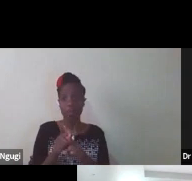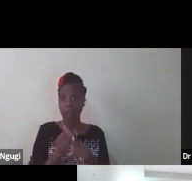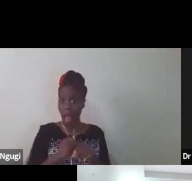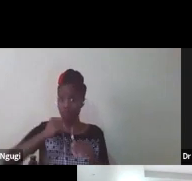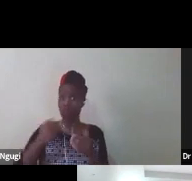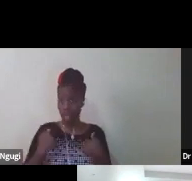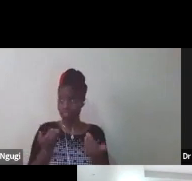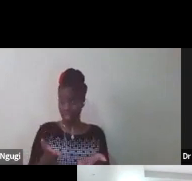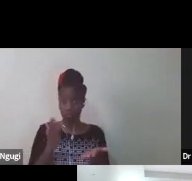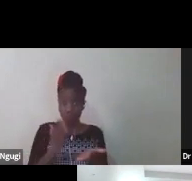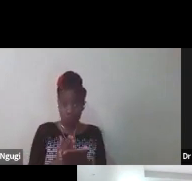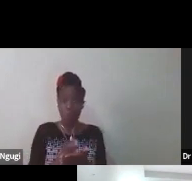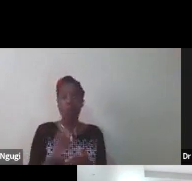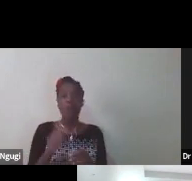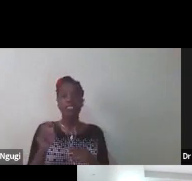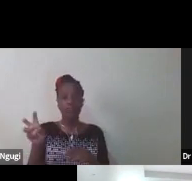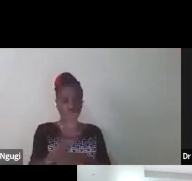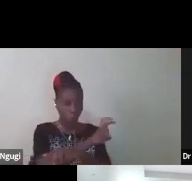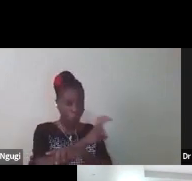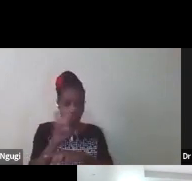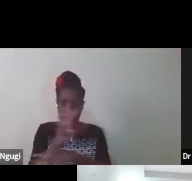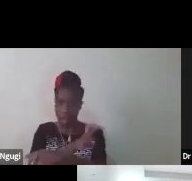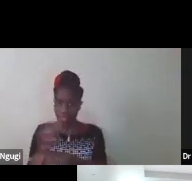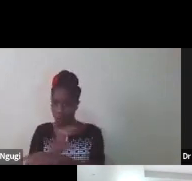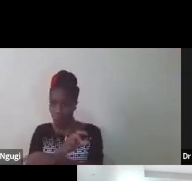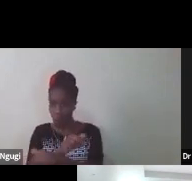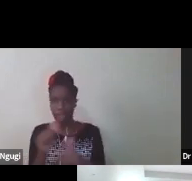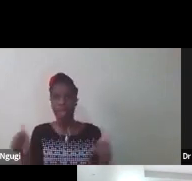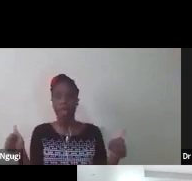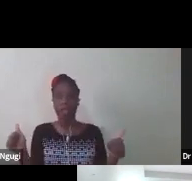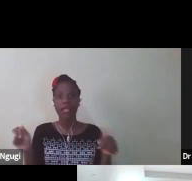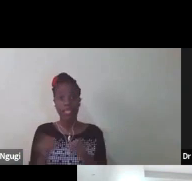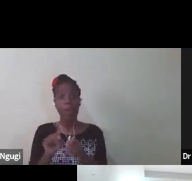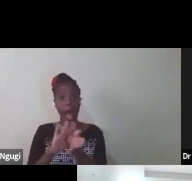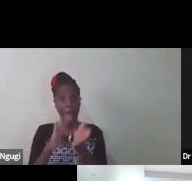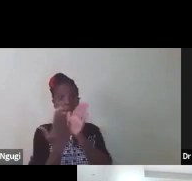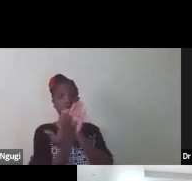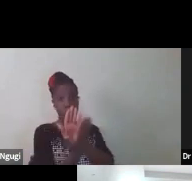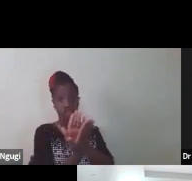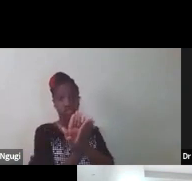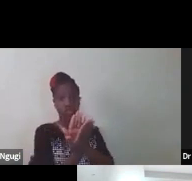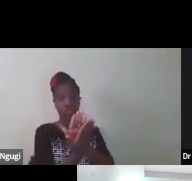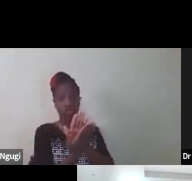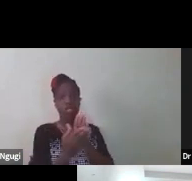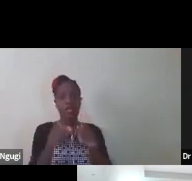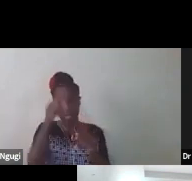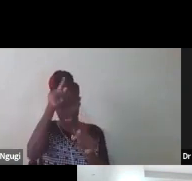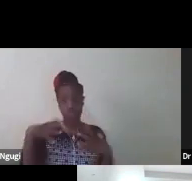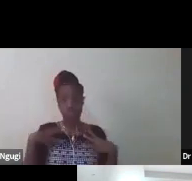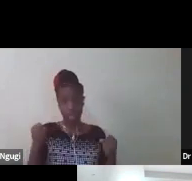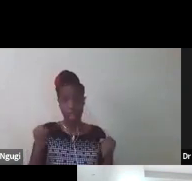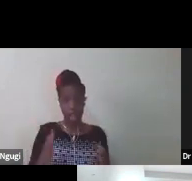We must be cognizant of that and approach the traditional healer, those alternative providers, so that we